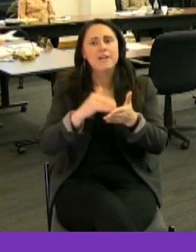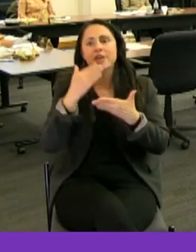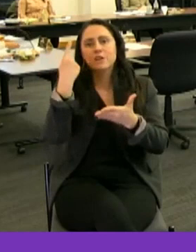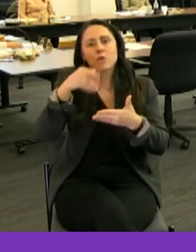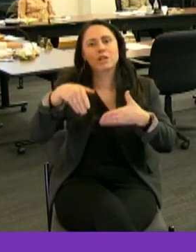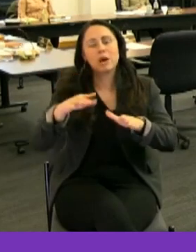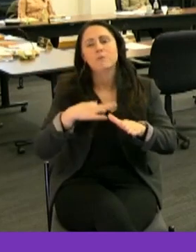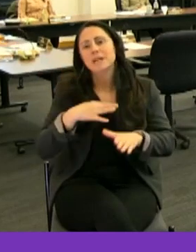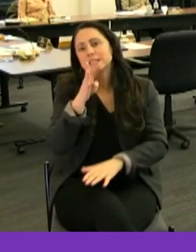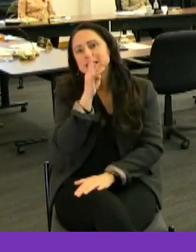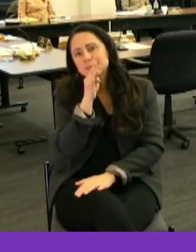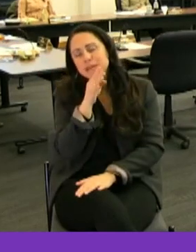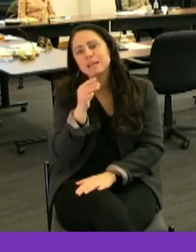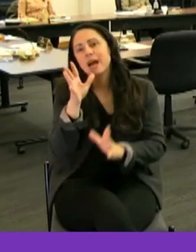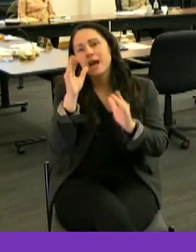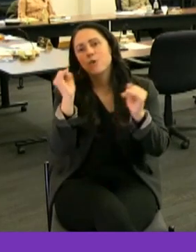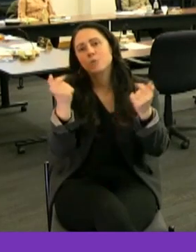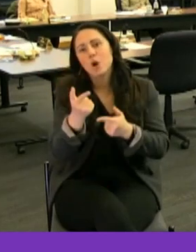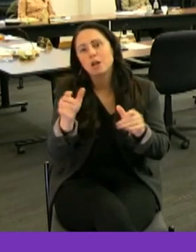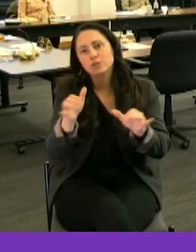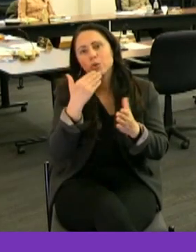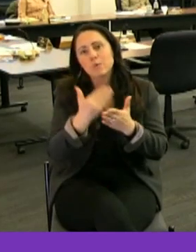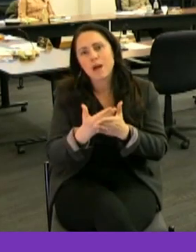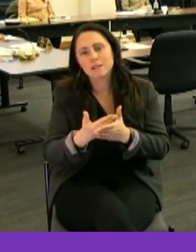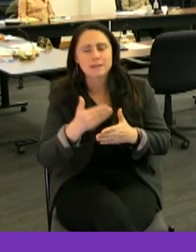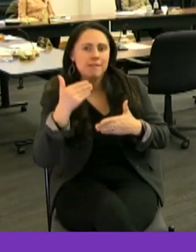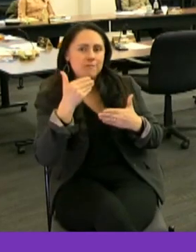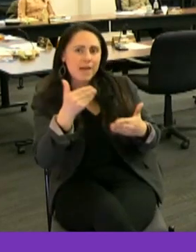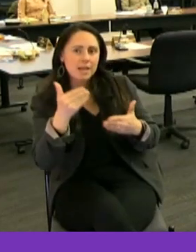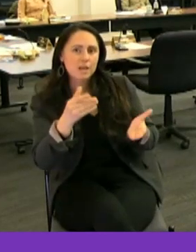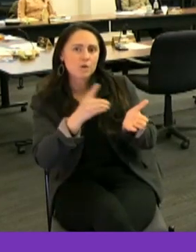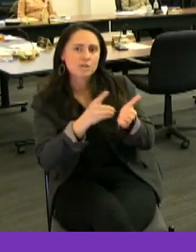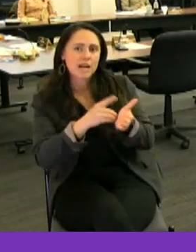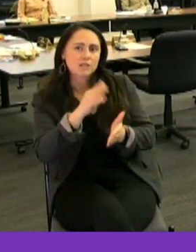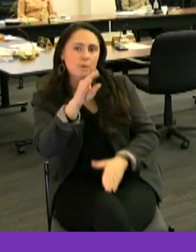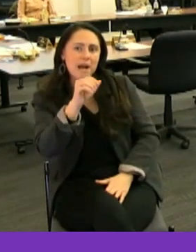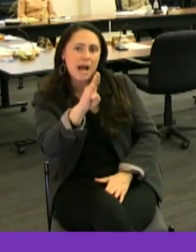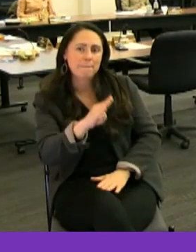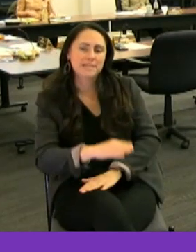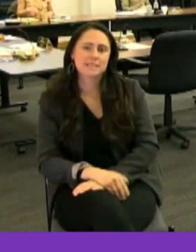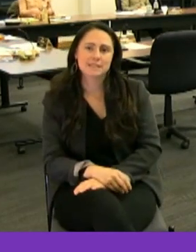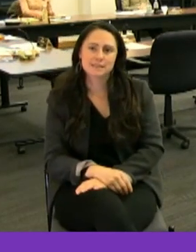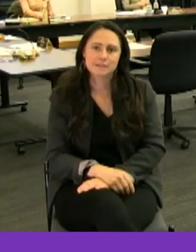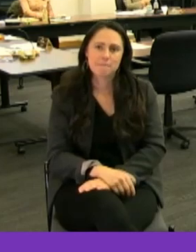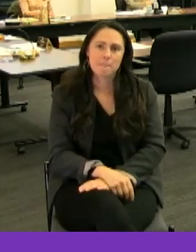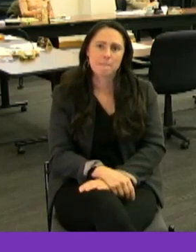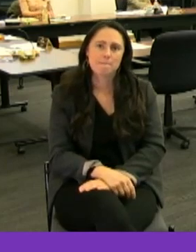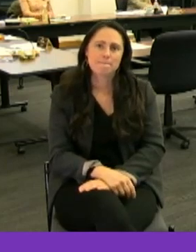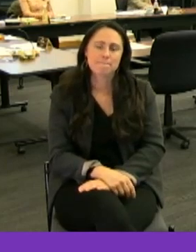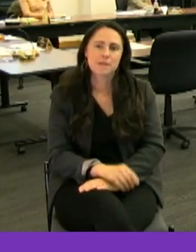speak, and hope you're all doing well. Thank you, Dr. Bob.